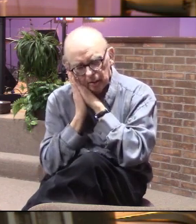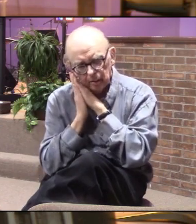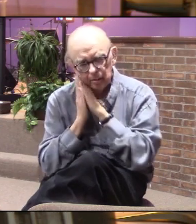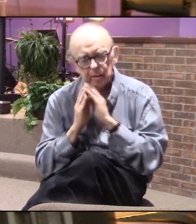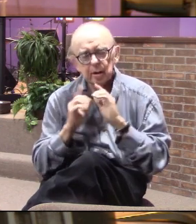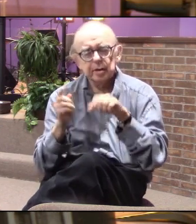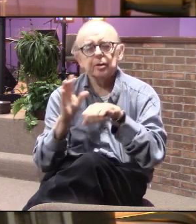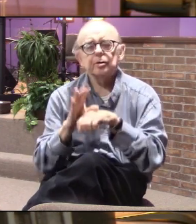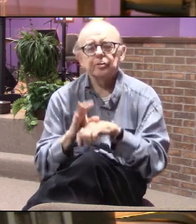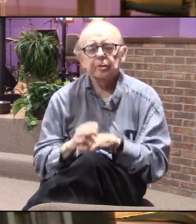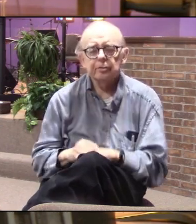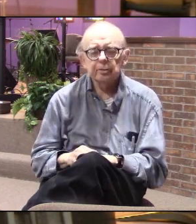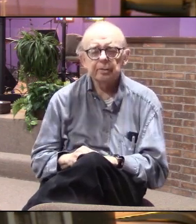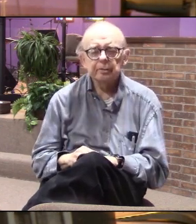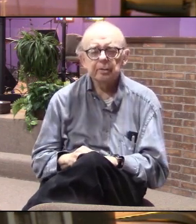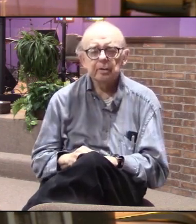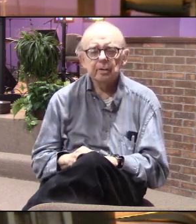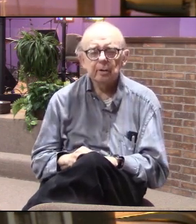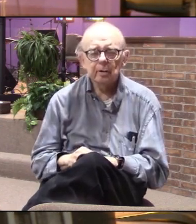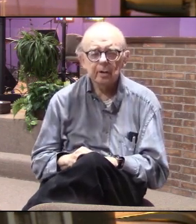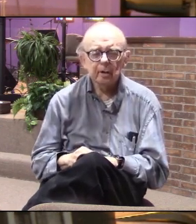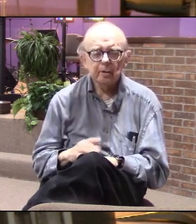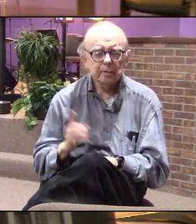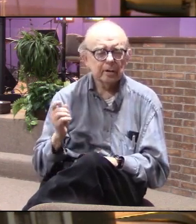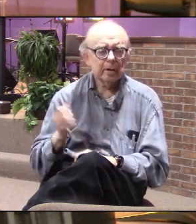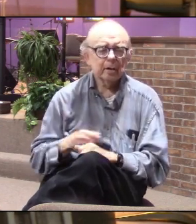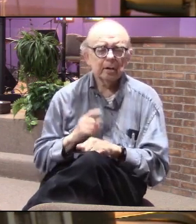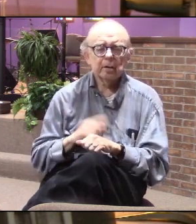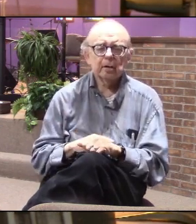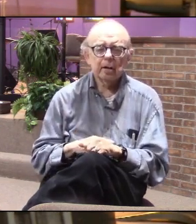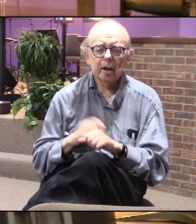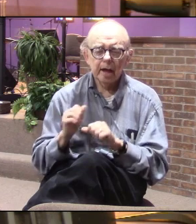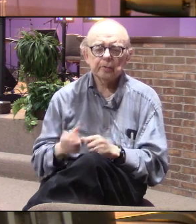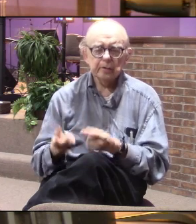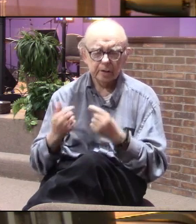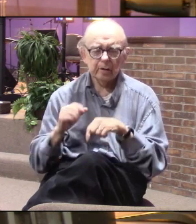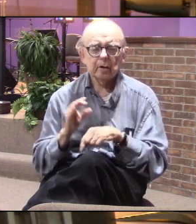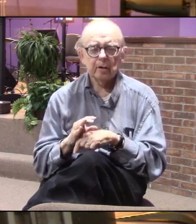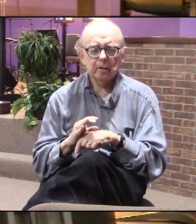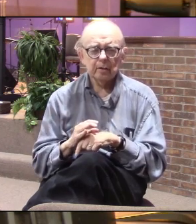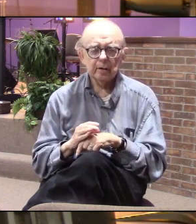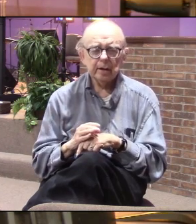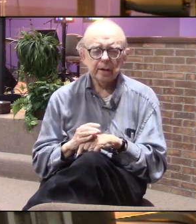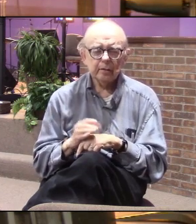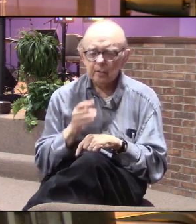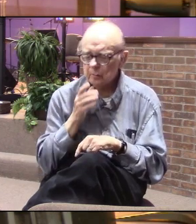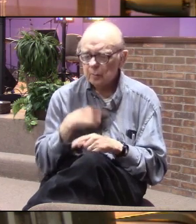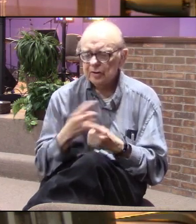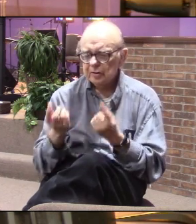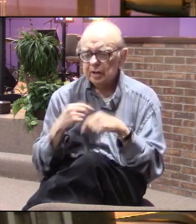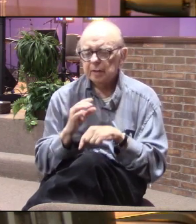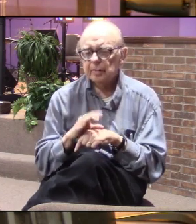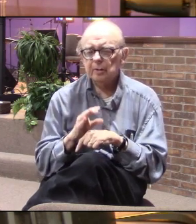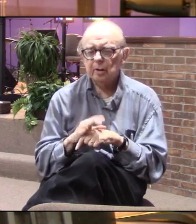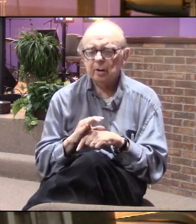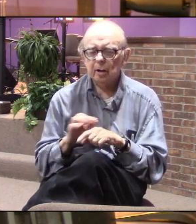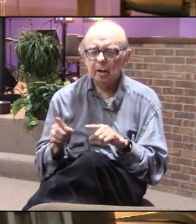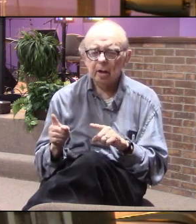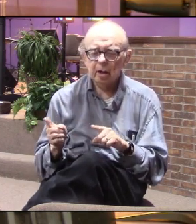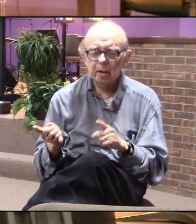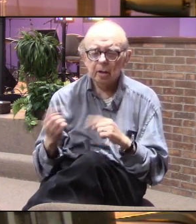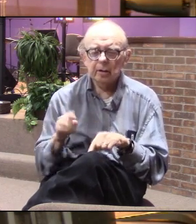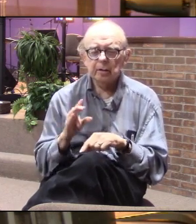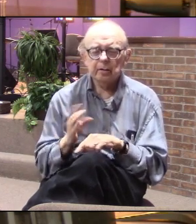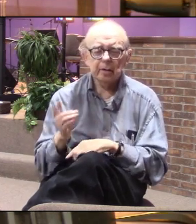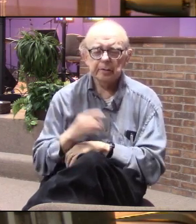go to church. And every time she was able to come, she came. But there's coming a